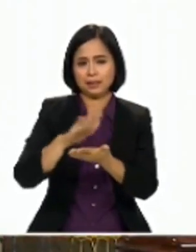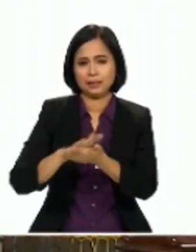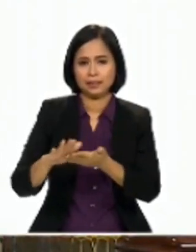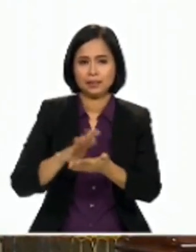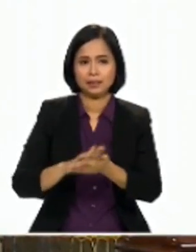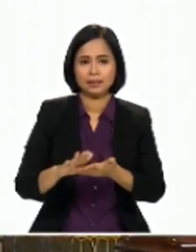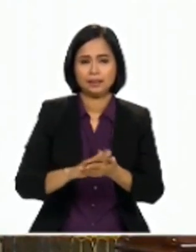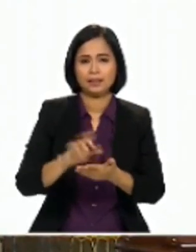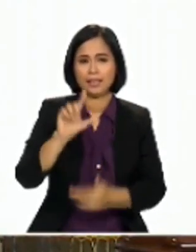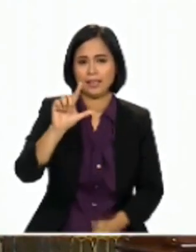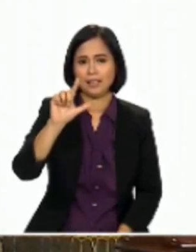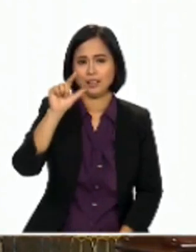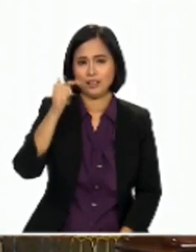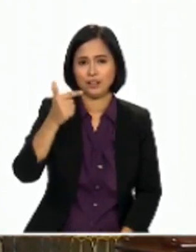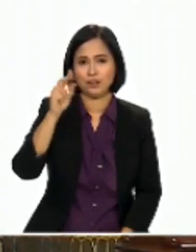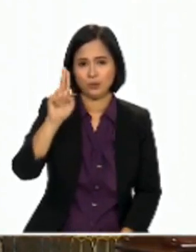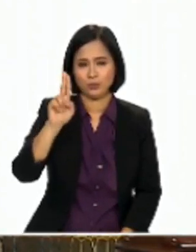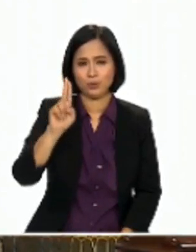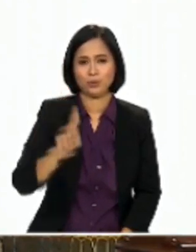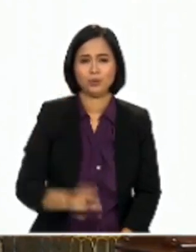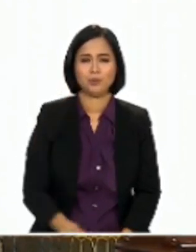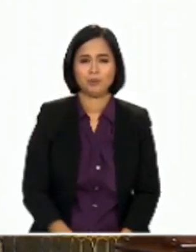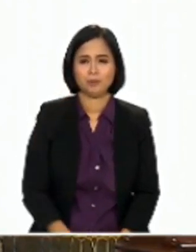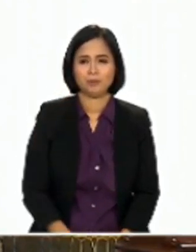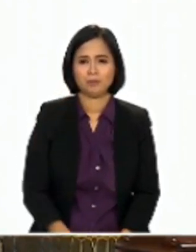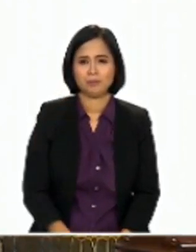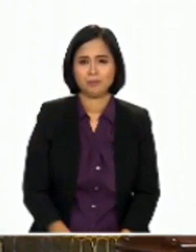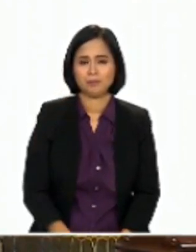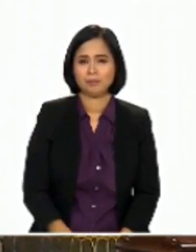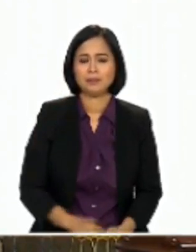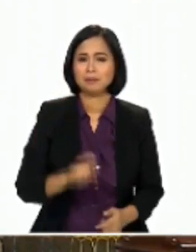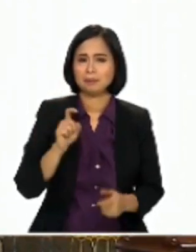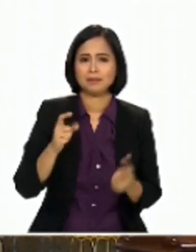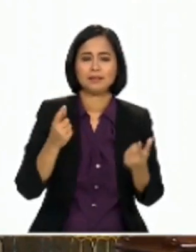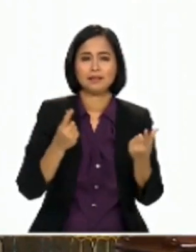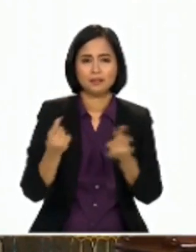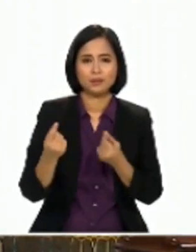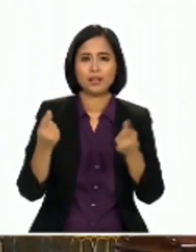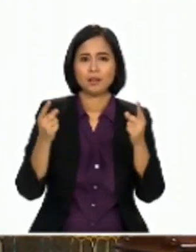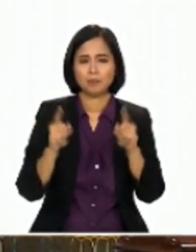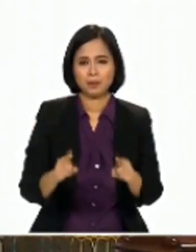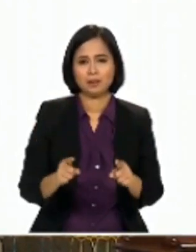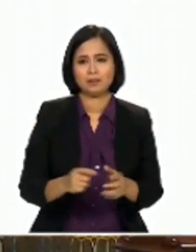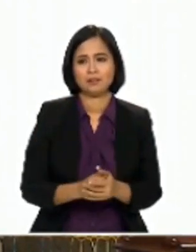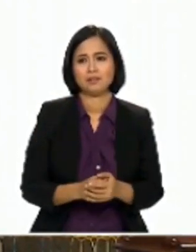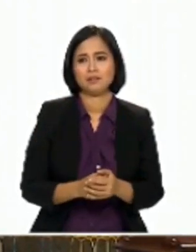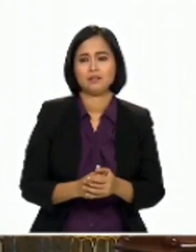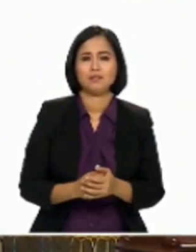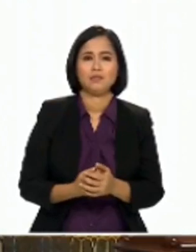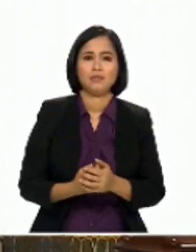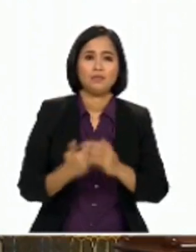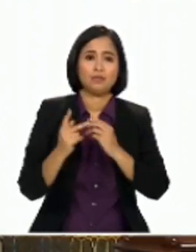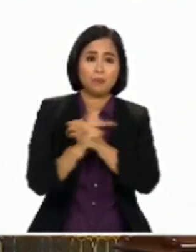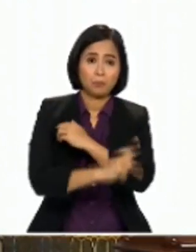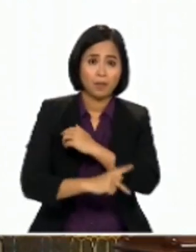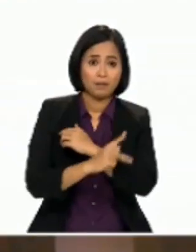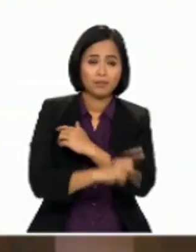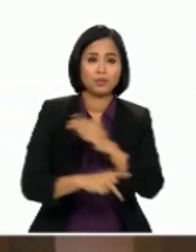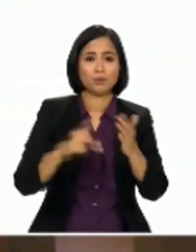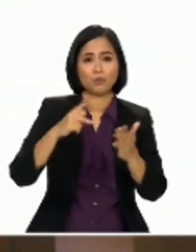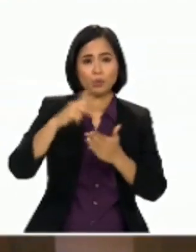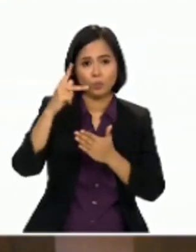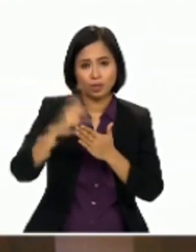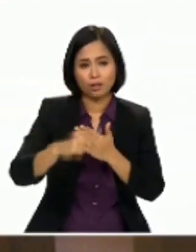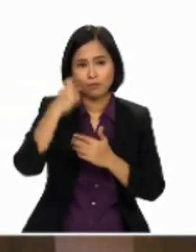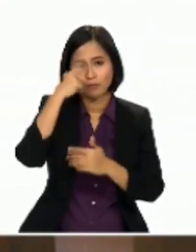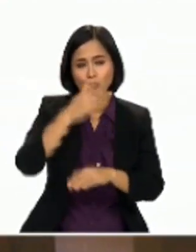Clean the LGUs. Walang mangyari dito. We shall continue to invest in the countryside through agricultural programs that will